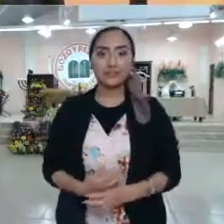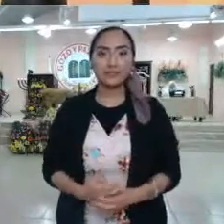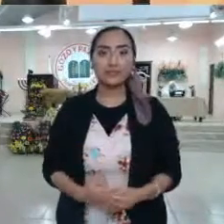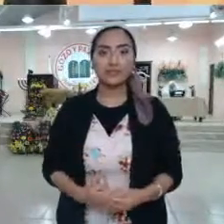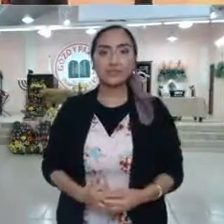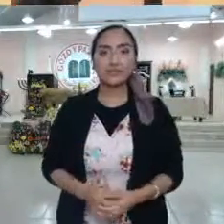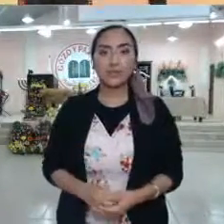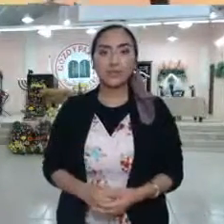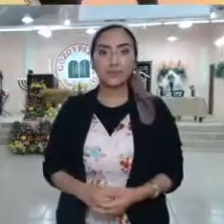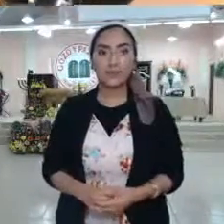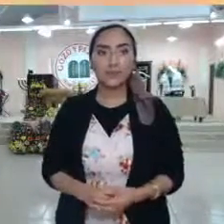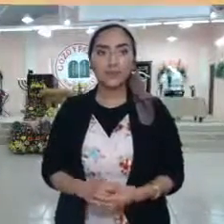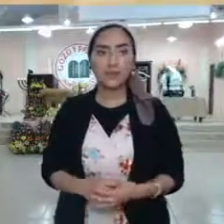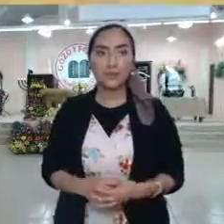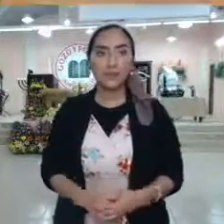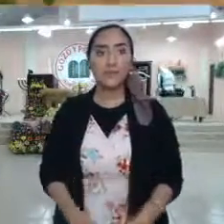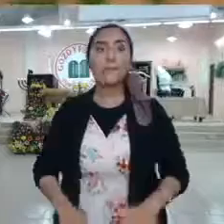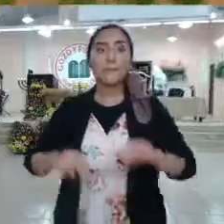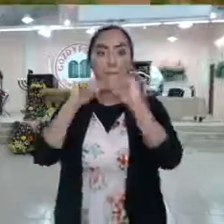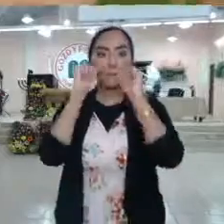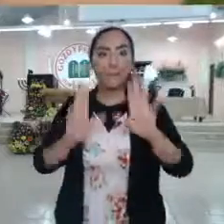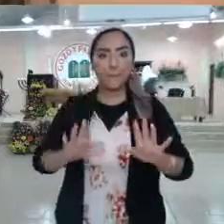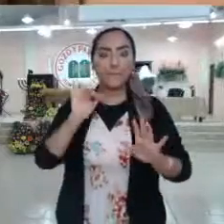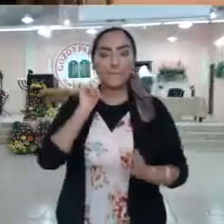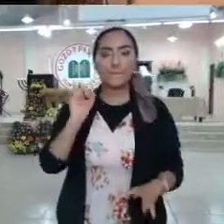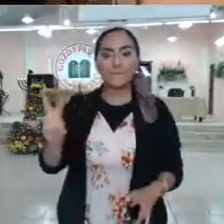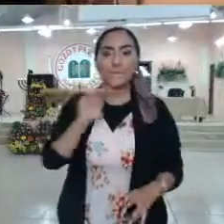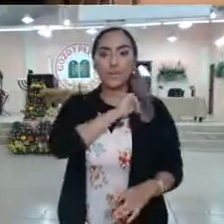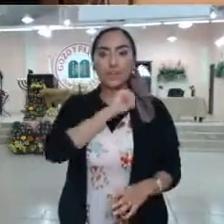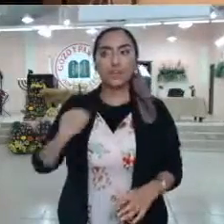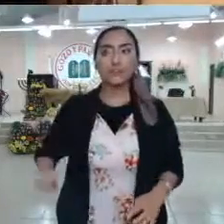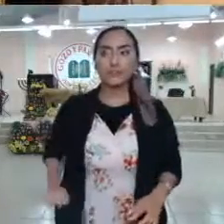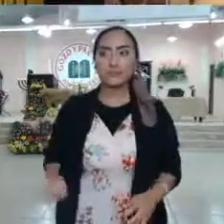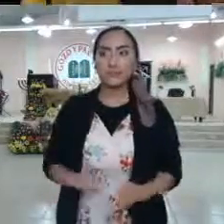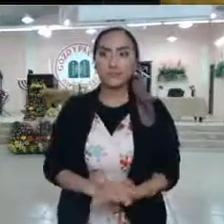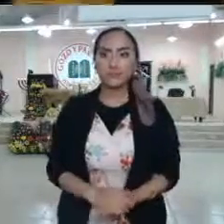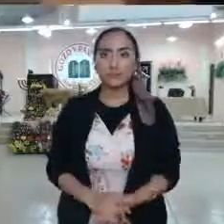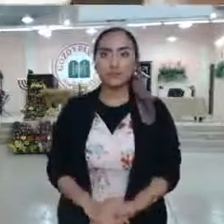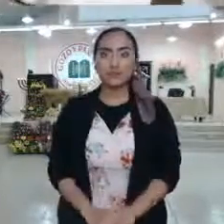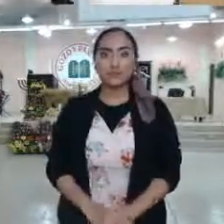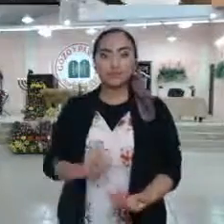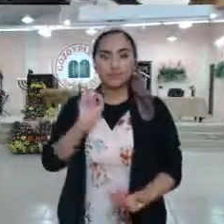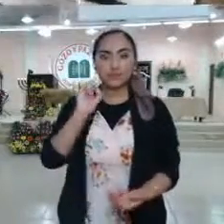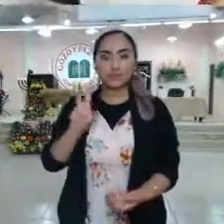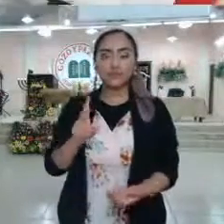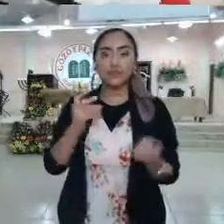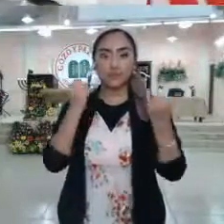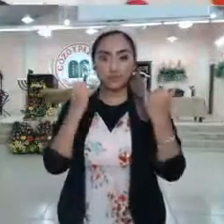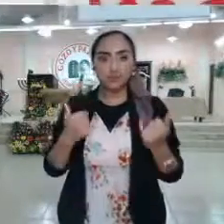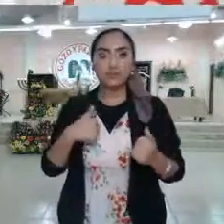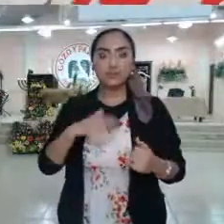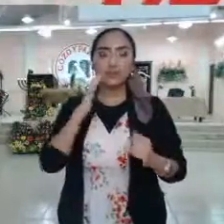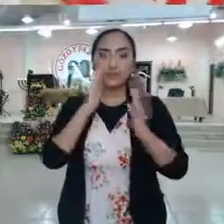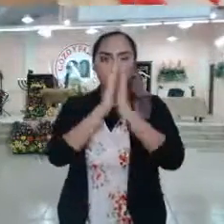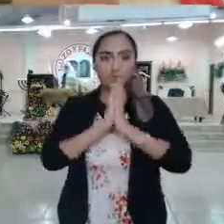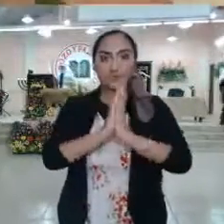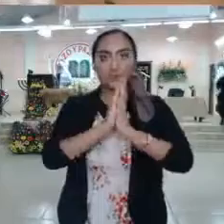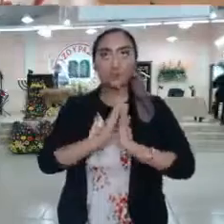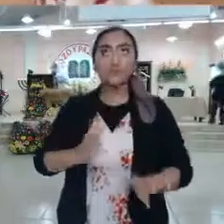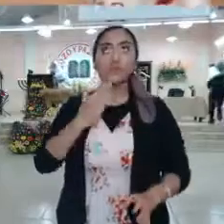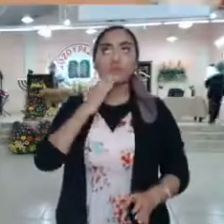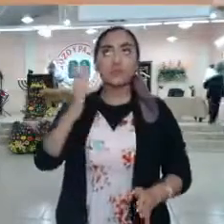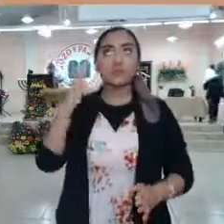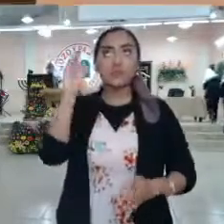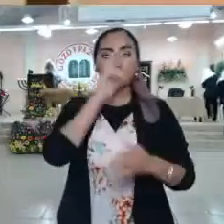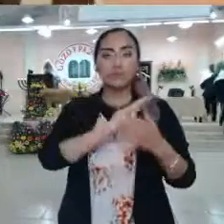the Avakadosh. Bendito es Yahshua Mashiach. Blessed is Joshua HaMashiach. Bueno, Well, vamos a dar toda Gabá al Eterno. Let's thank